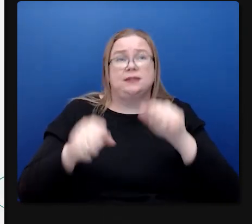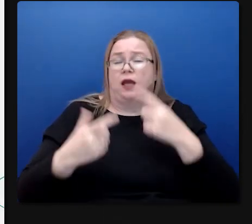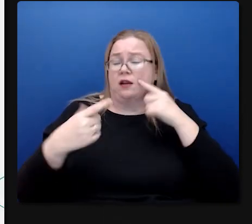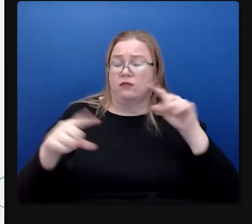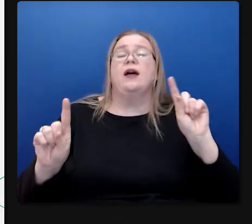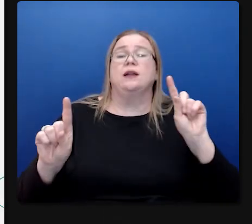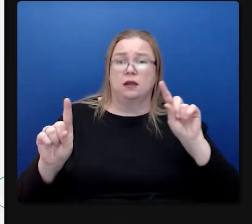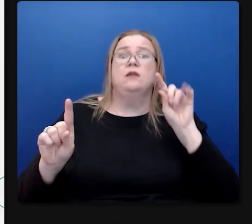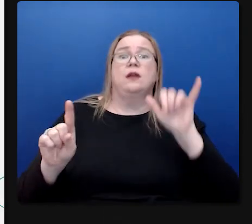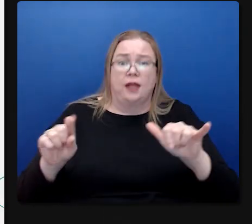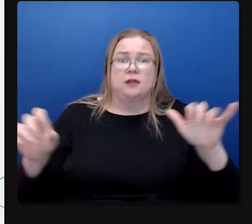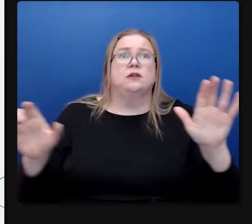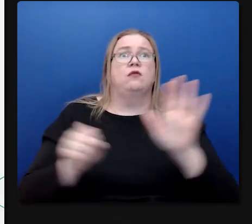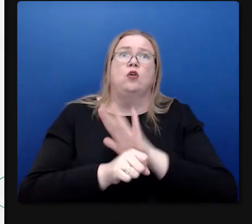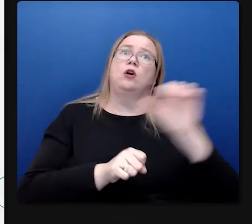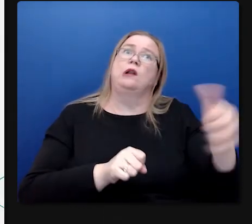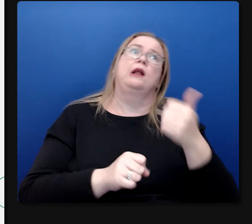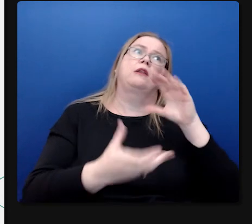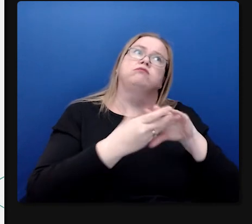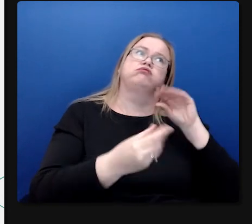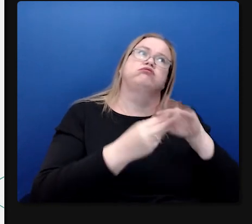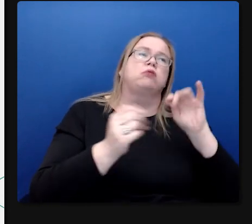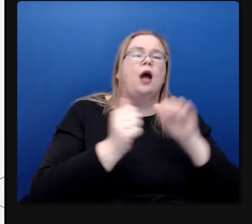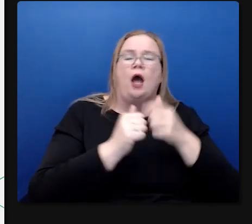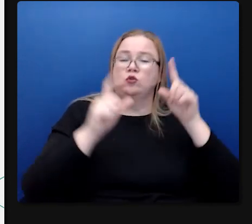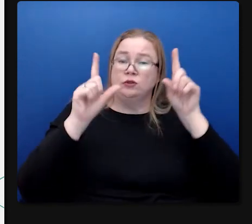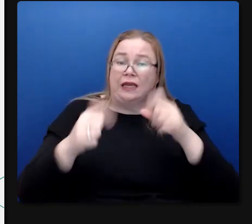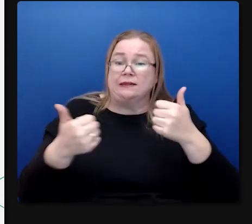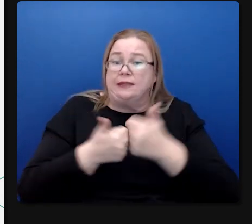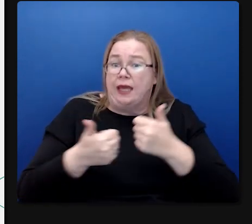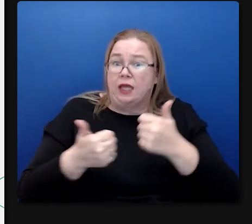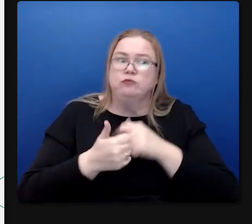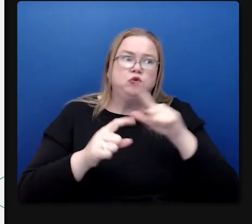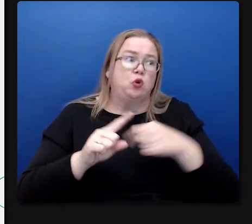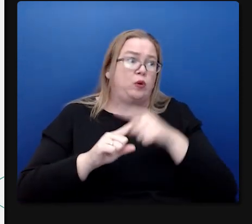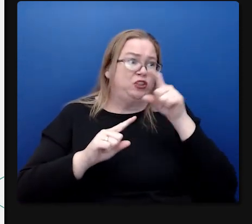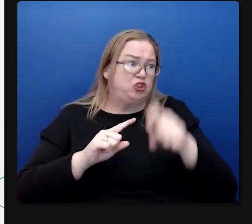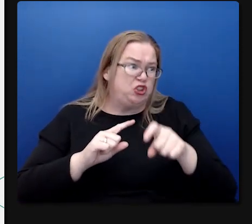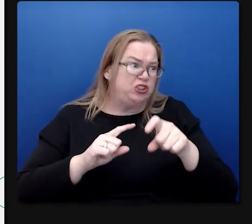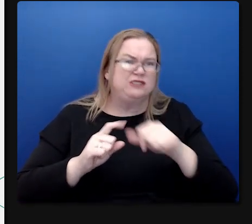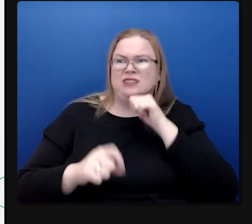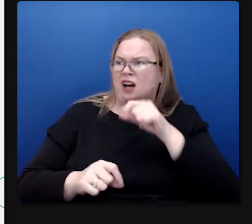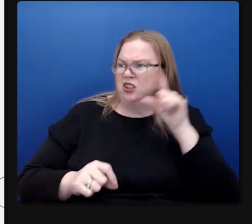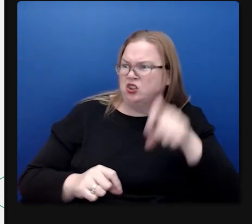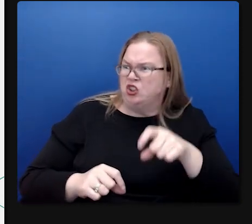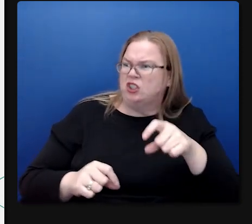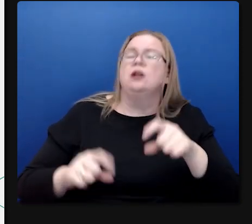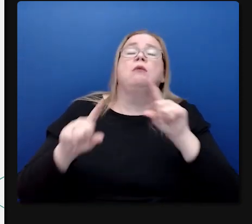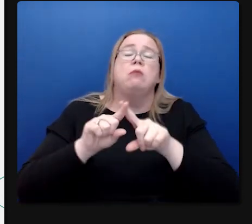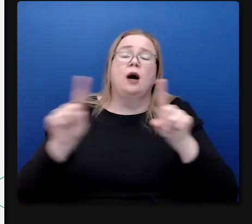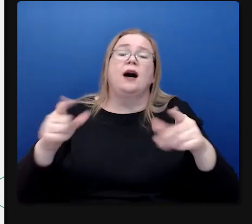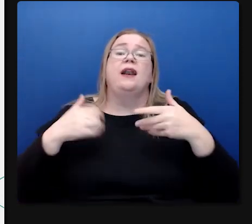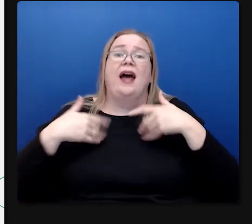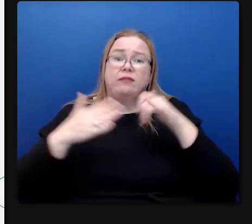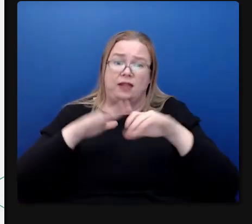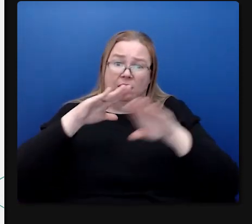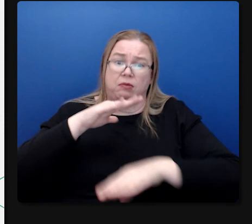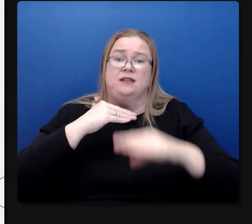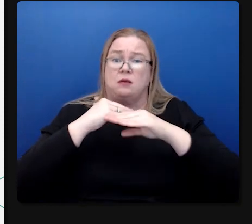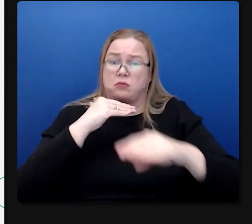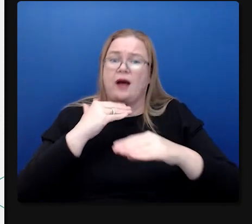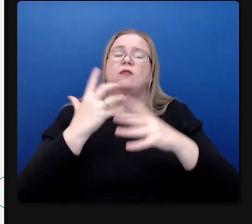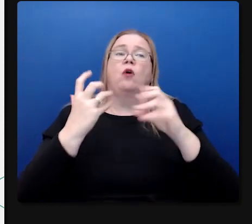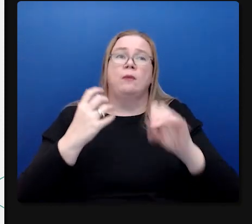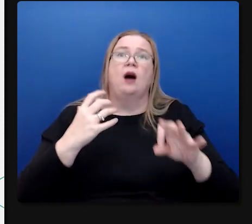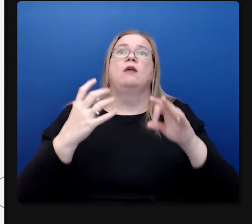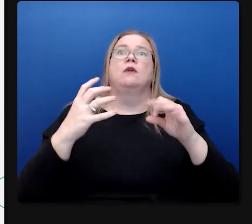really effective. That is its whole other talk about how to test games, when should you or should you not test games. But having the sort of basic